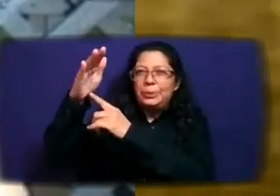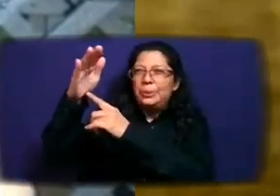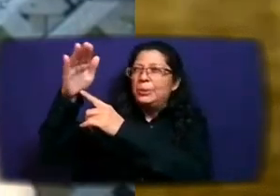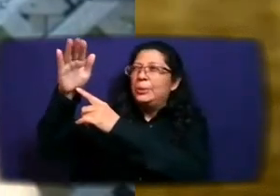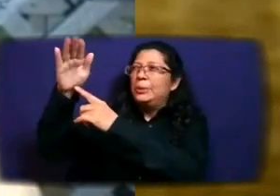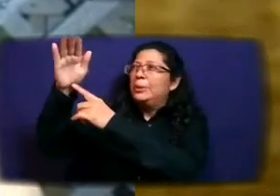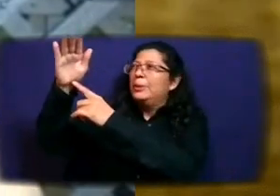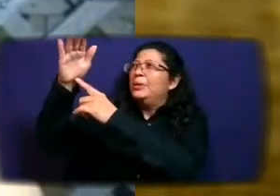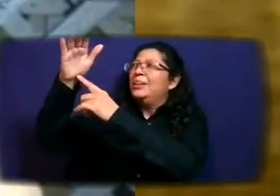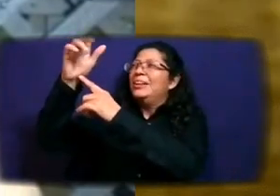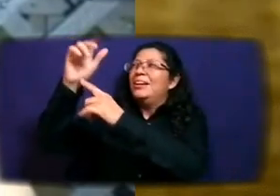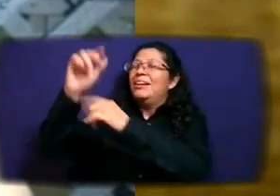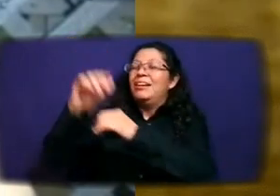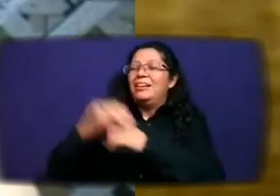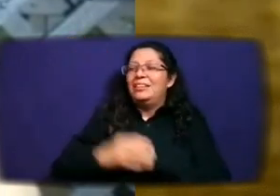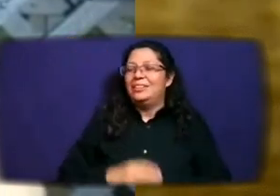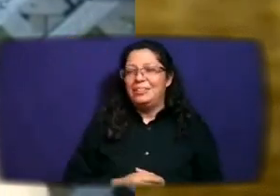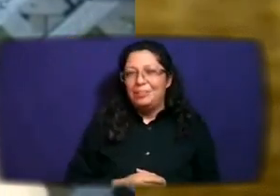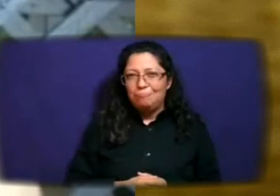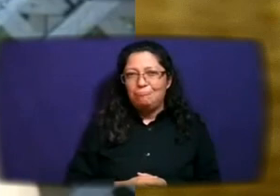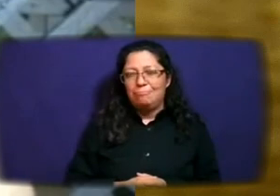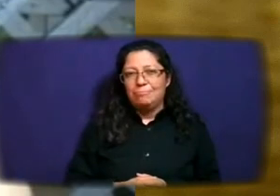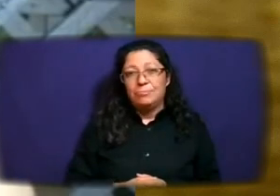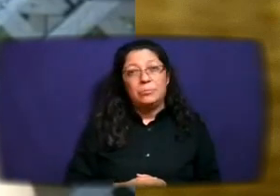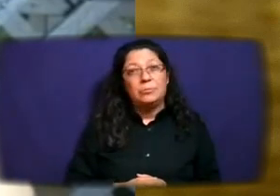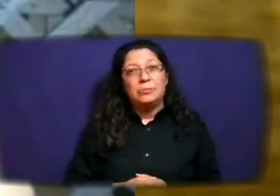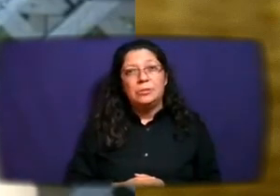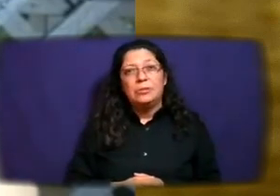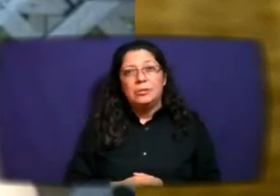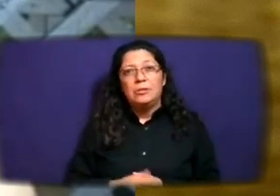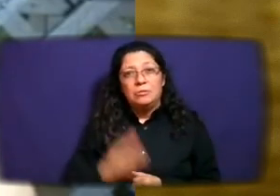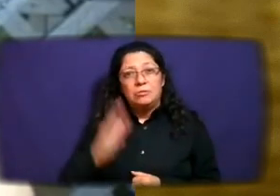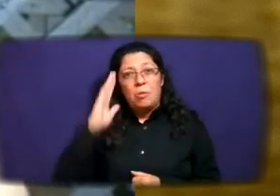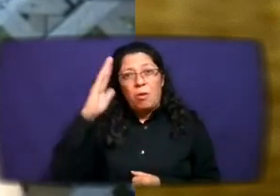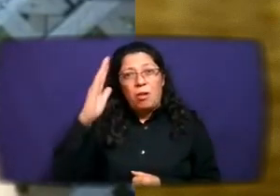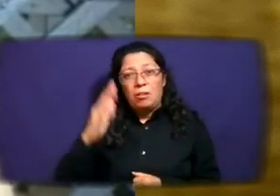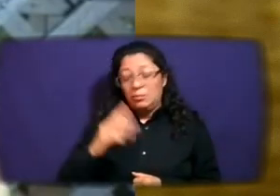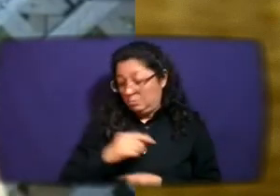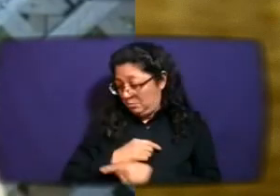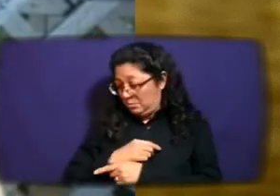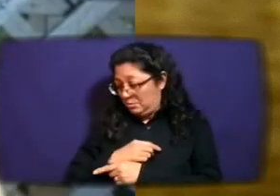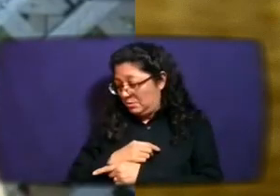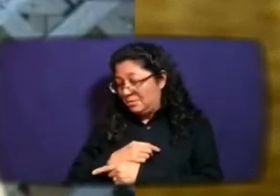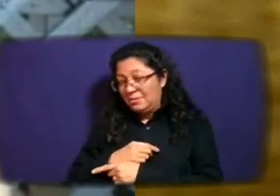One day, he too will soar above the treetops.